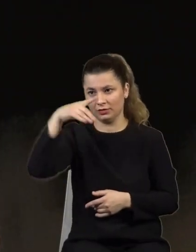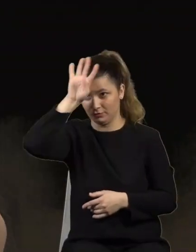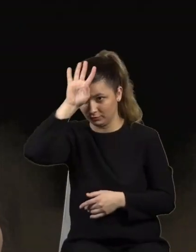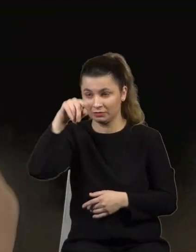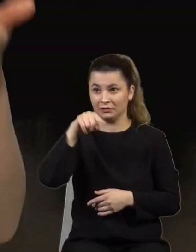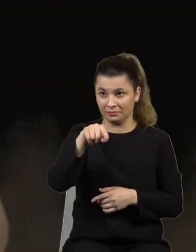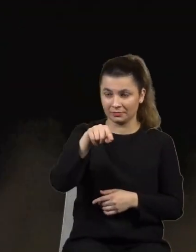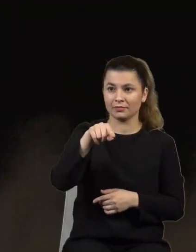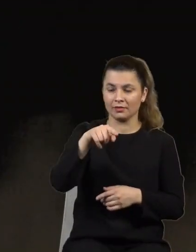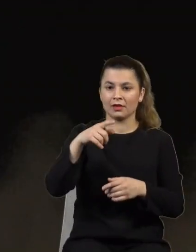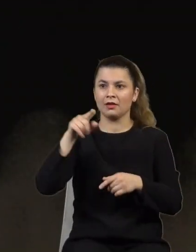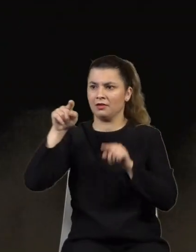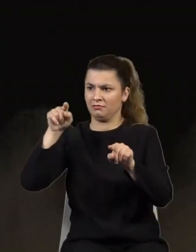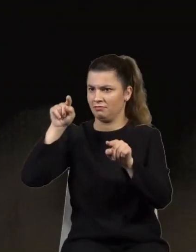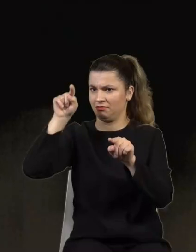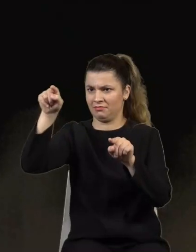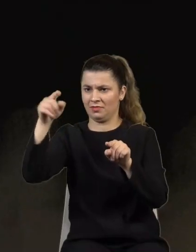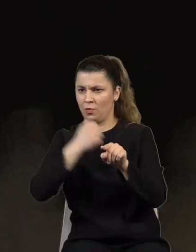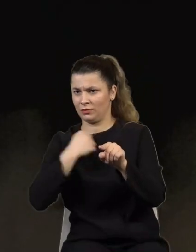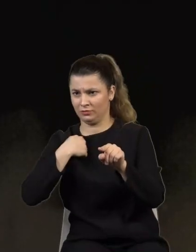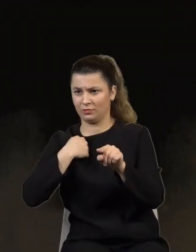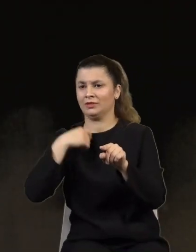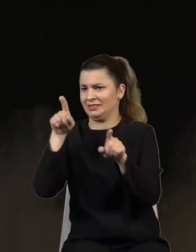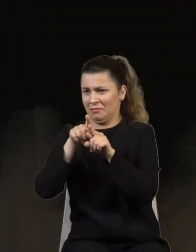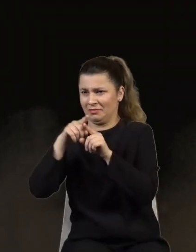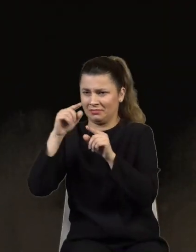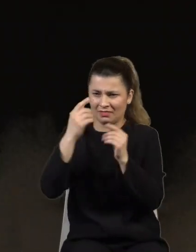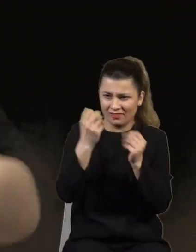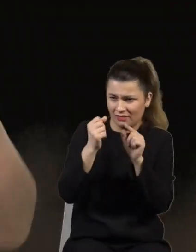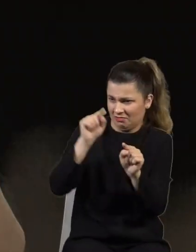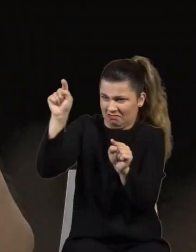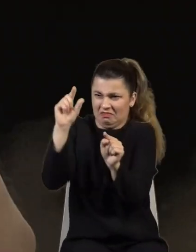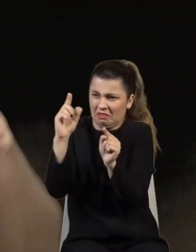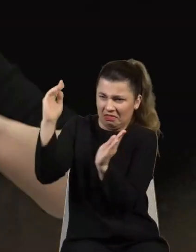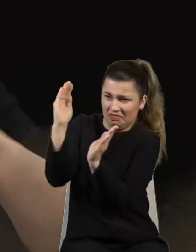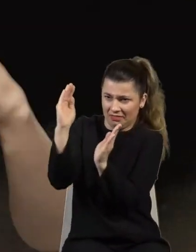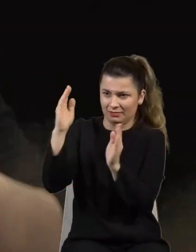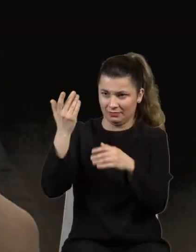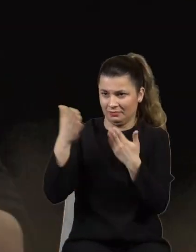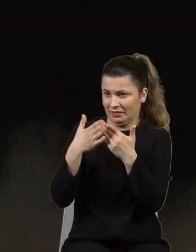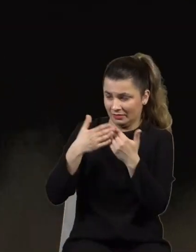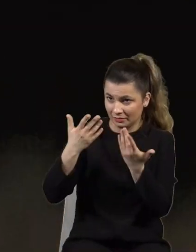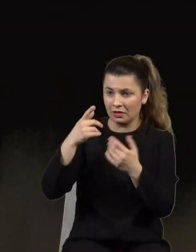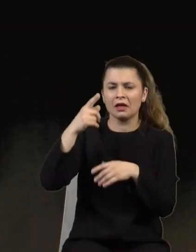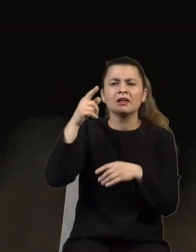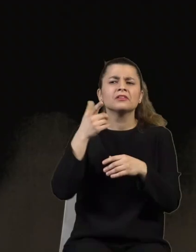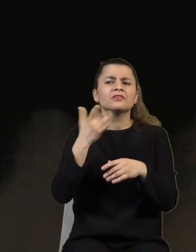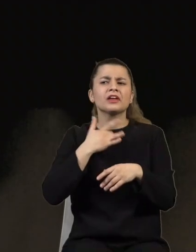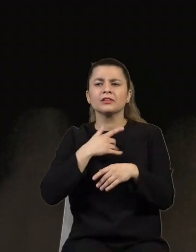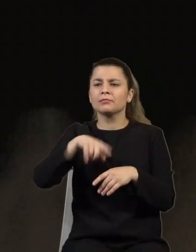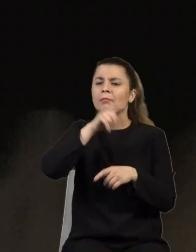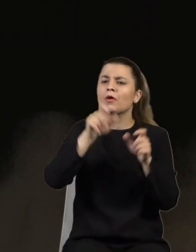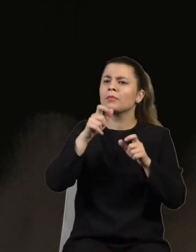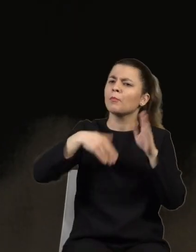more passengers than we actually see now, because they did not take into account that they were obviously competing with the Warsaw